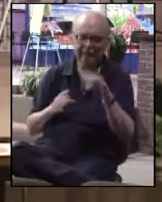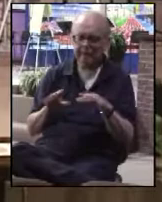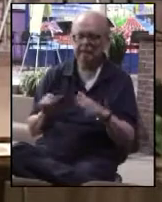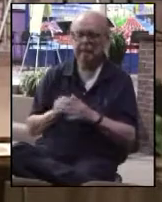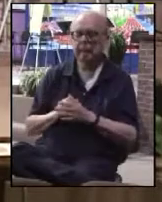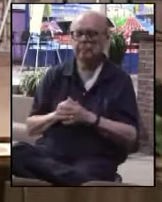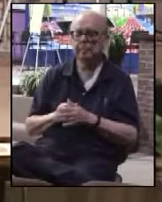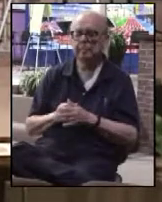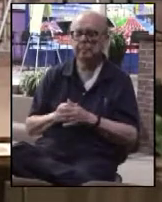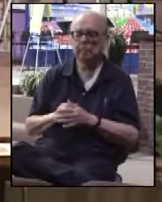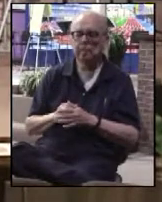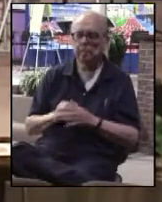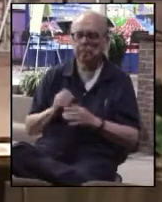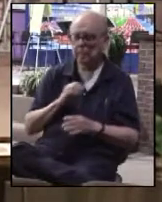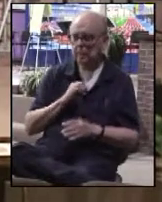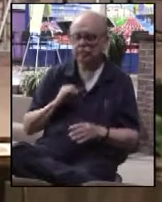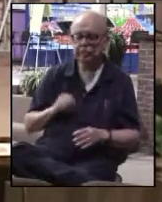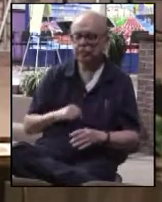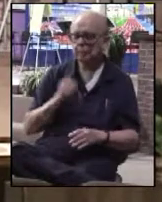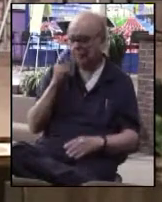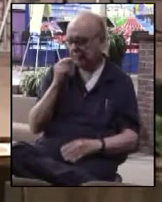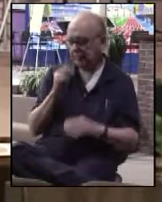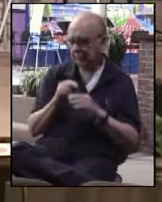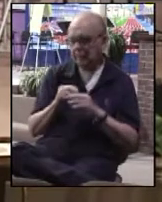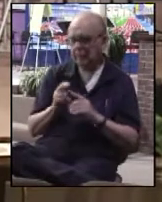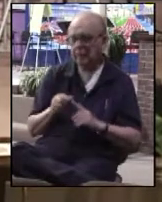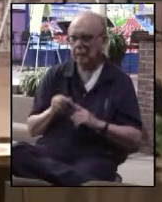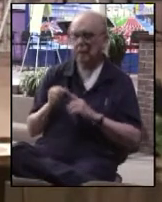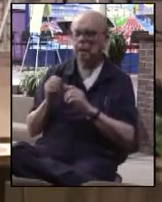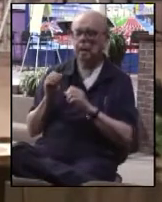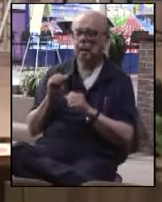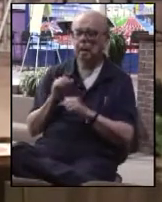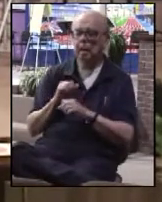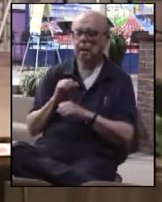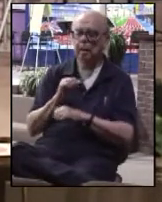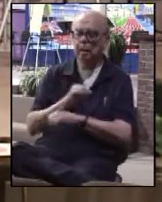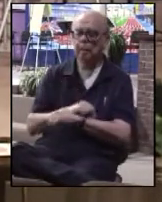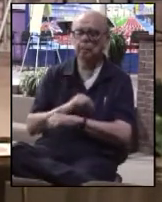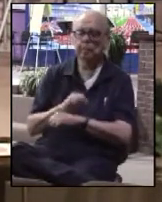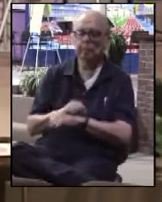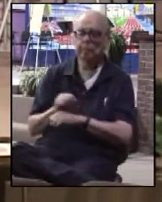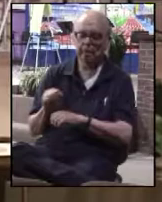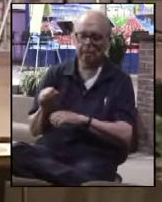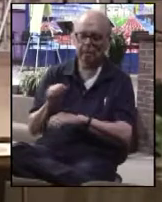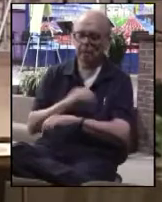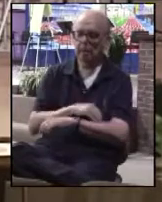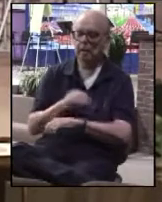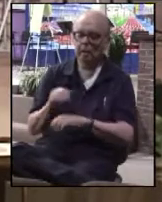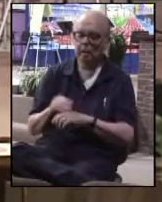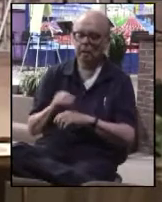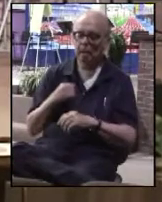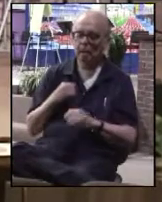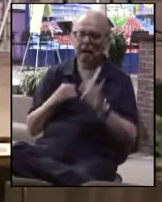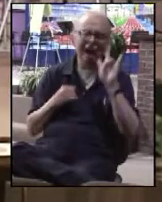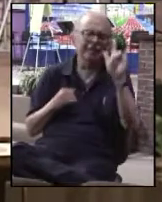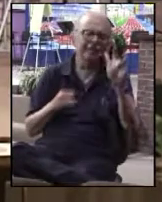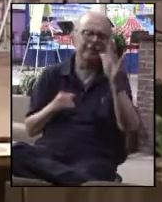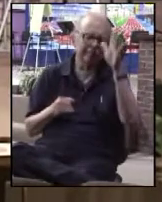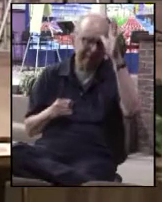it was super fun especially the workbench and he said I love you dad